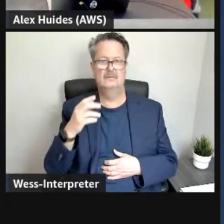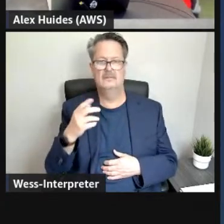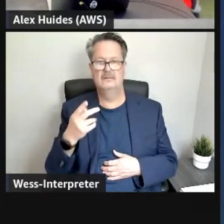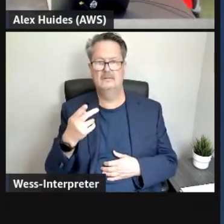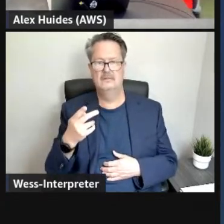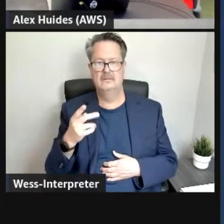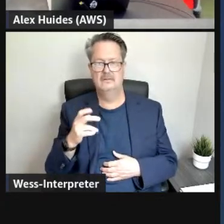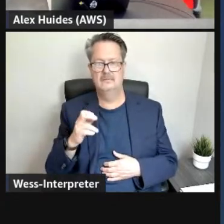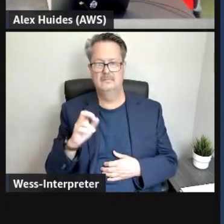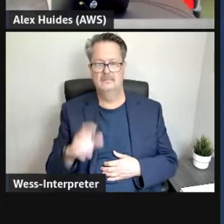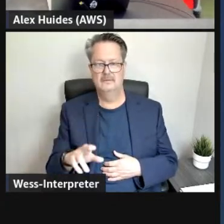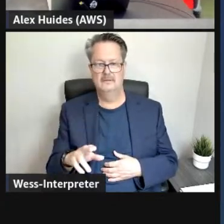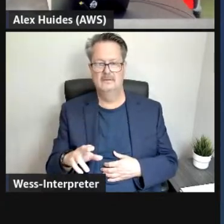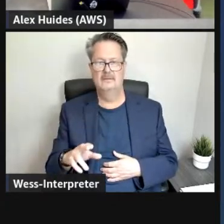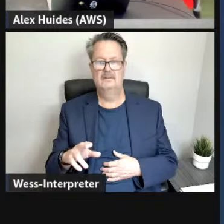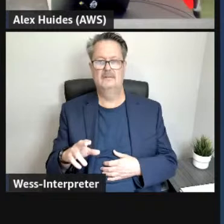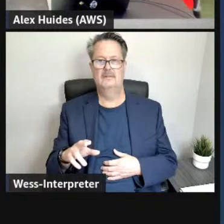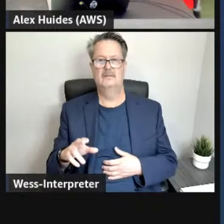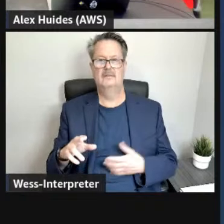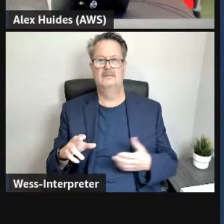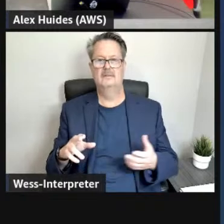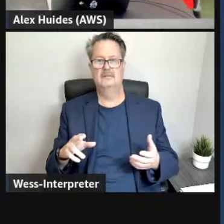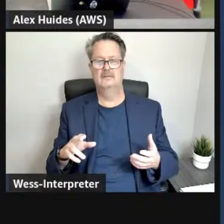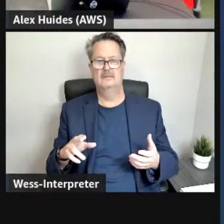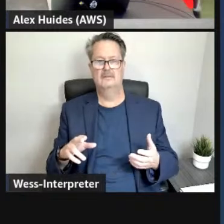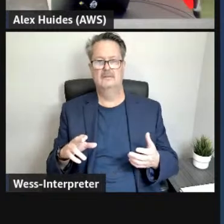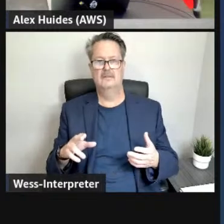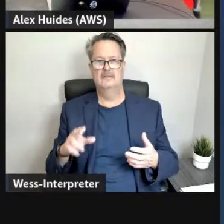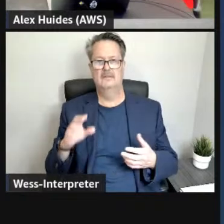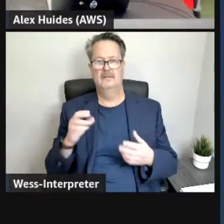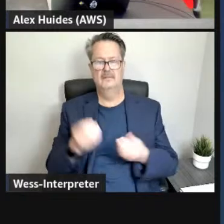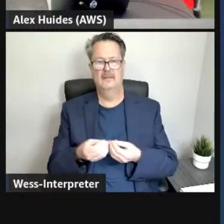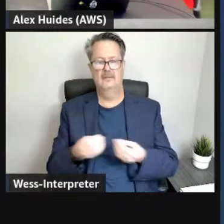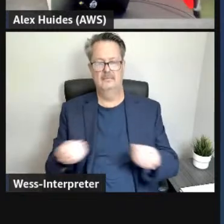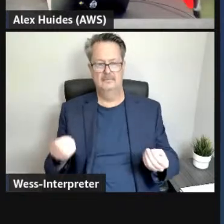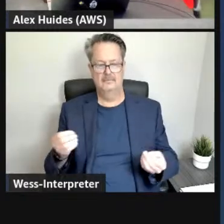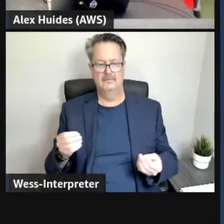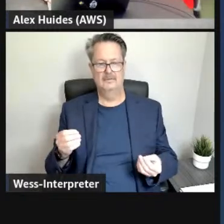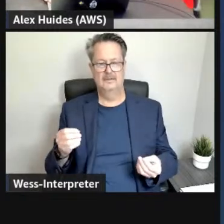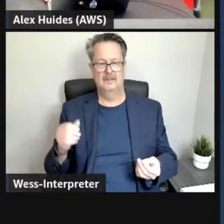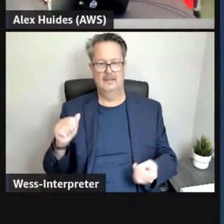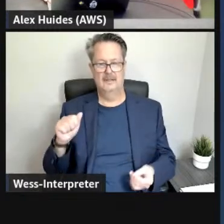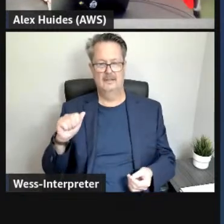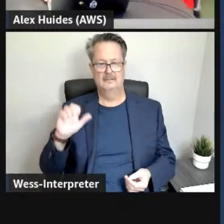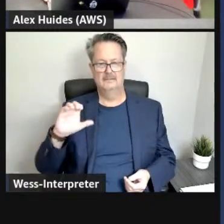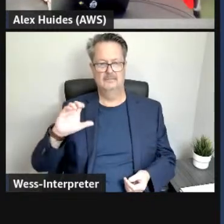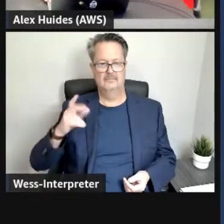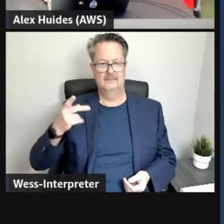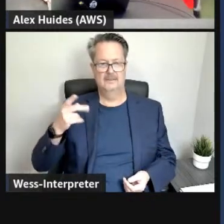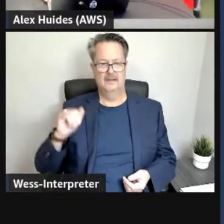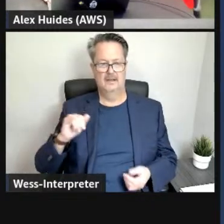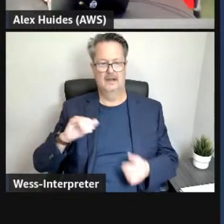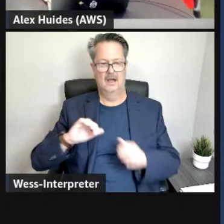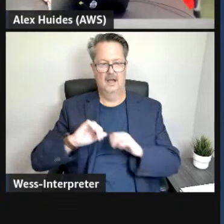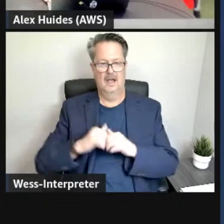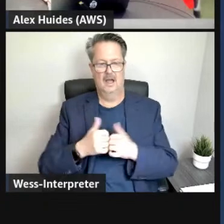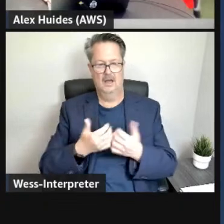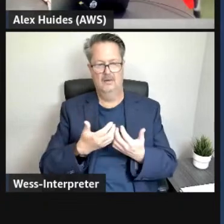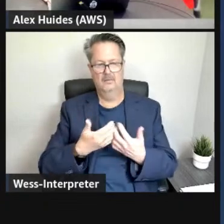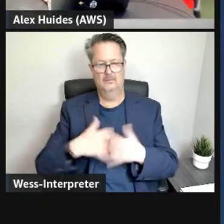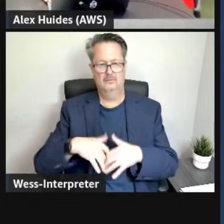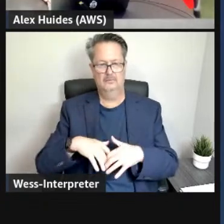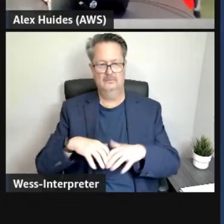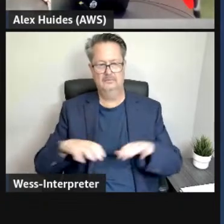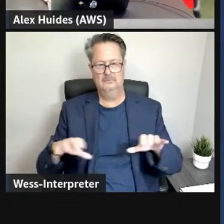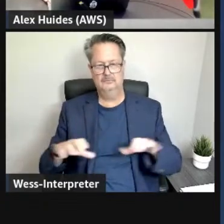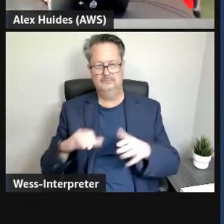VPC Lattice and the objects of Kubernetes Gateway API, how this works to do that. And